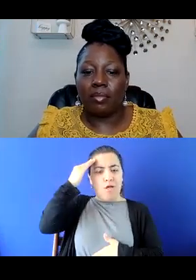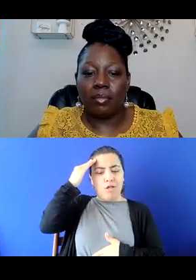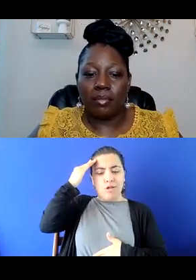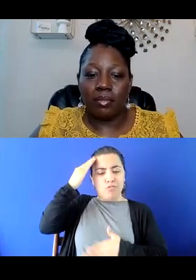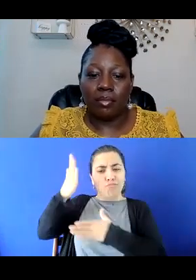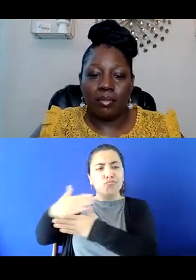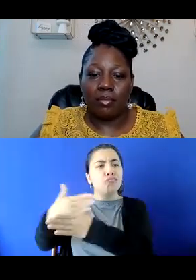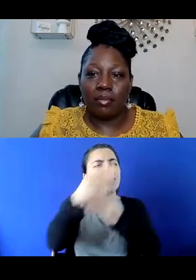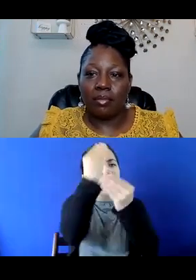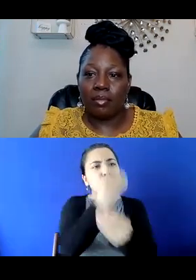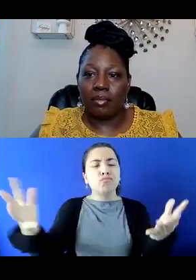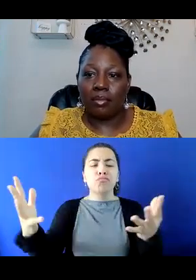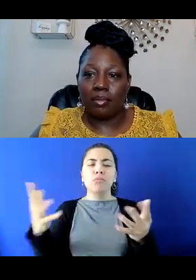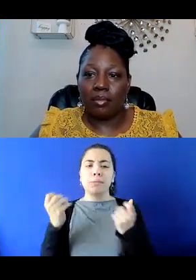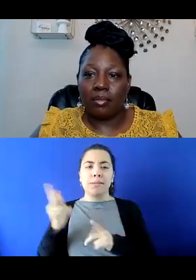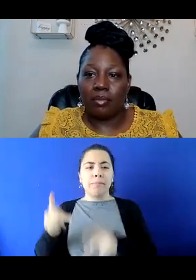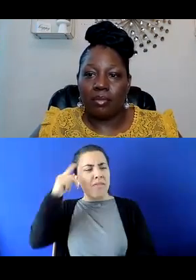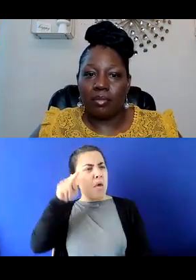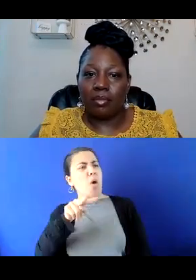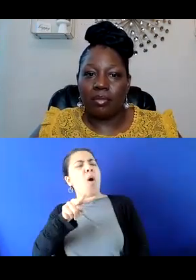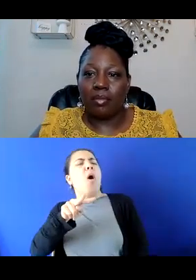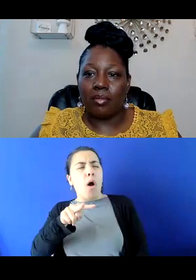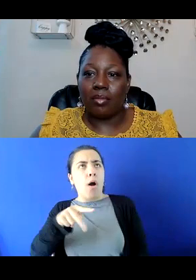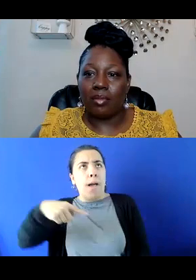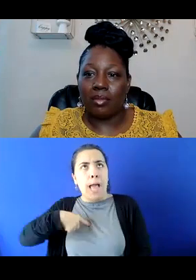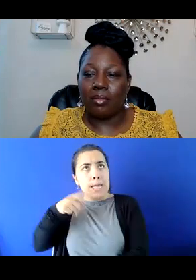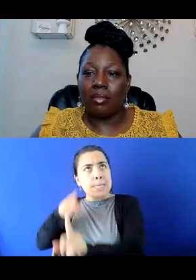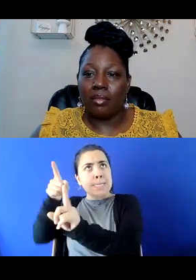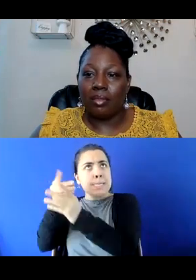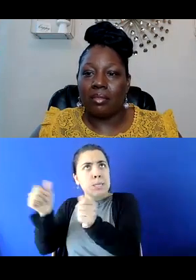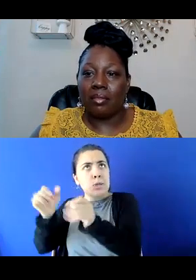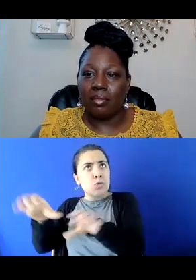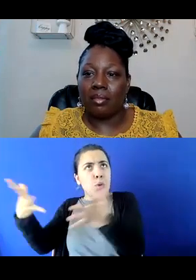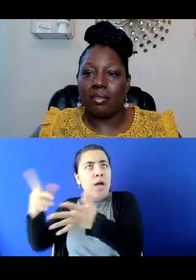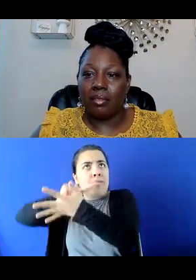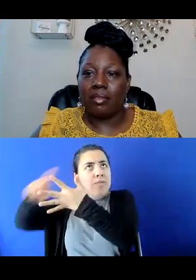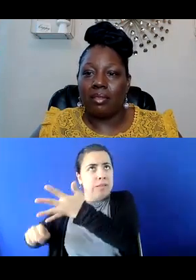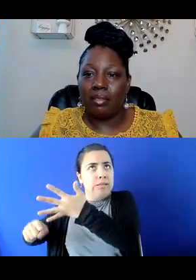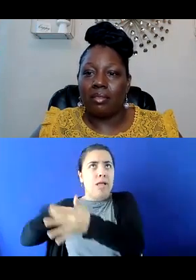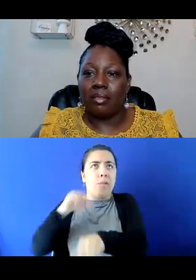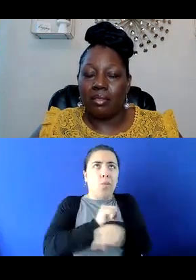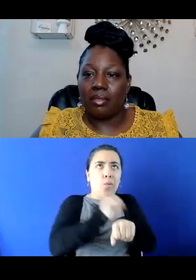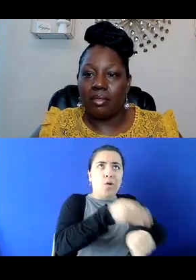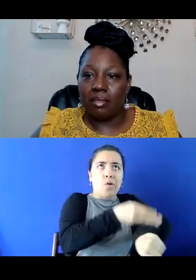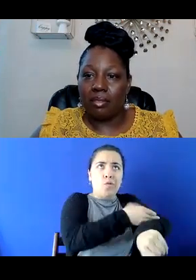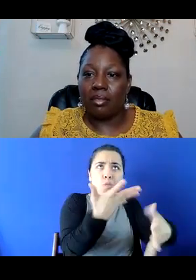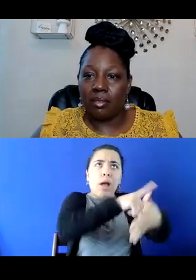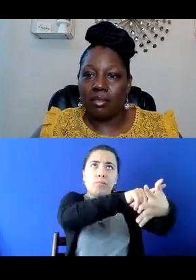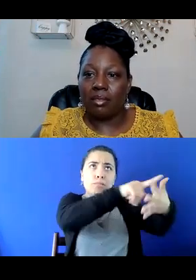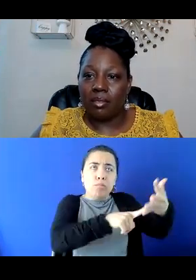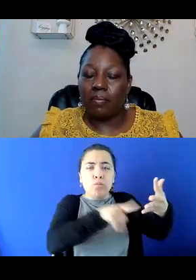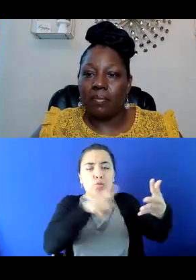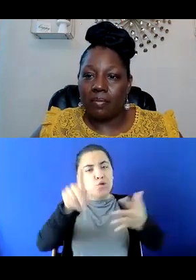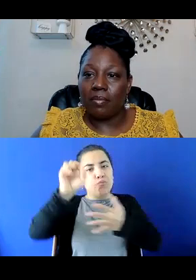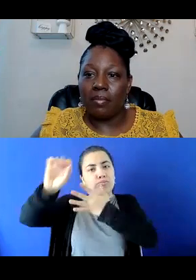making some good, hey, I'm gonna do this. I'm gonna work on these different areas that you have highlighted.